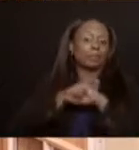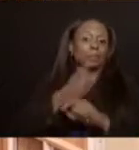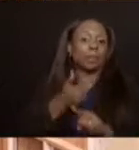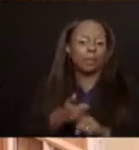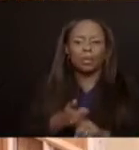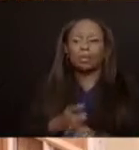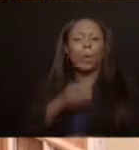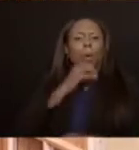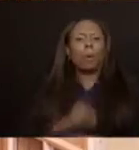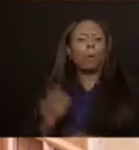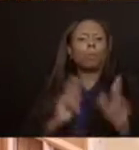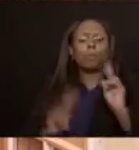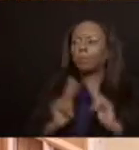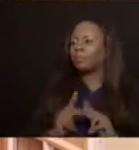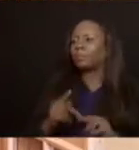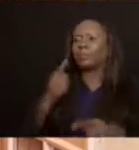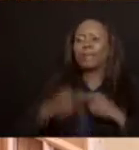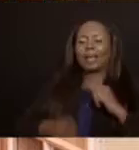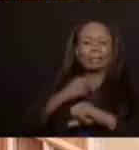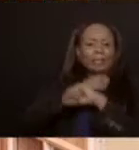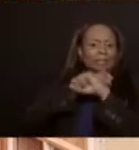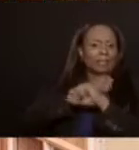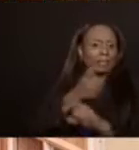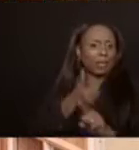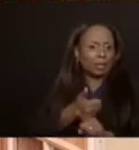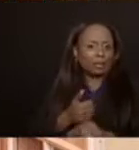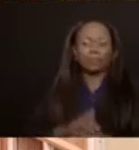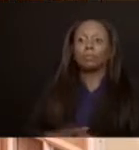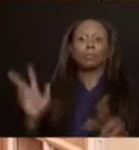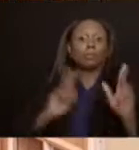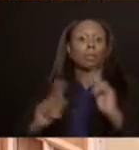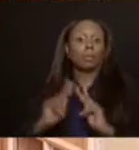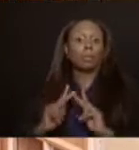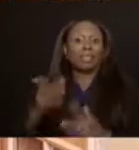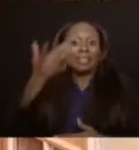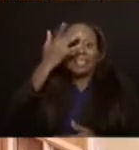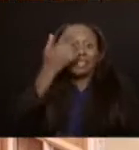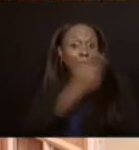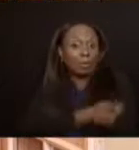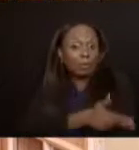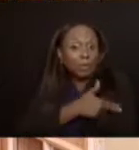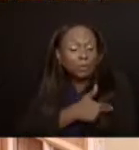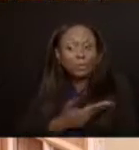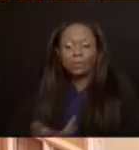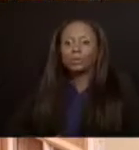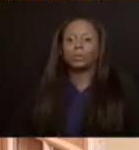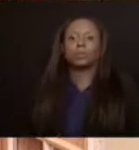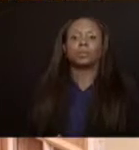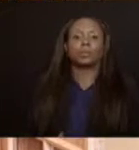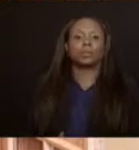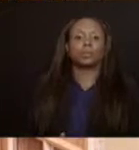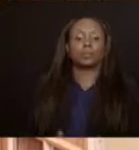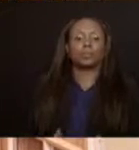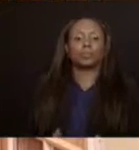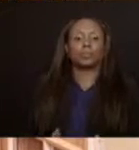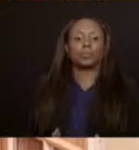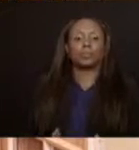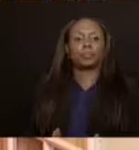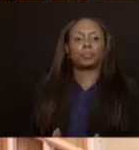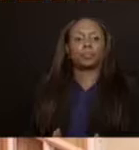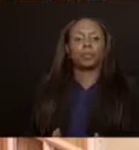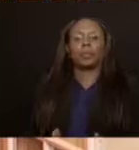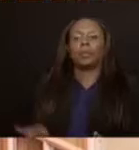nursing homes, the geriatric hospital, the hospitals, or those, for example, who are living at home but depending